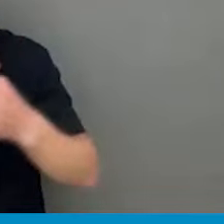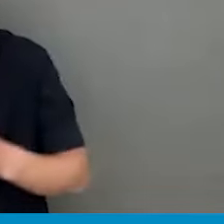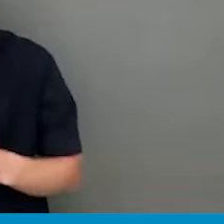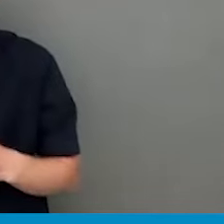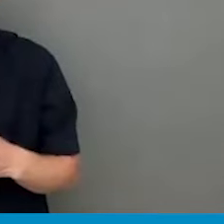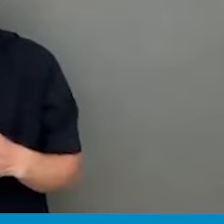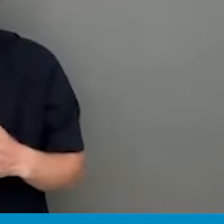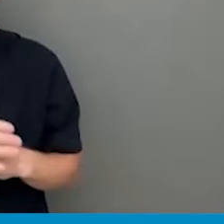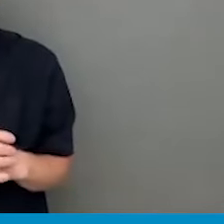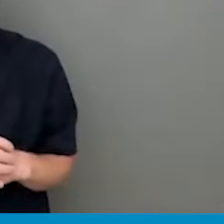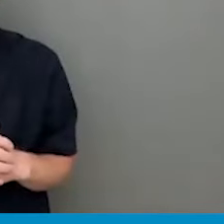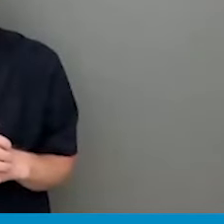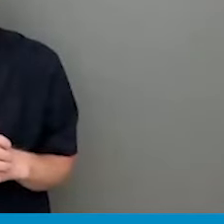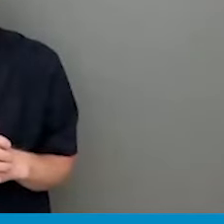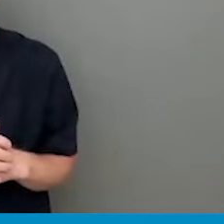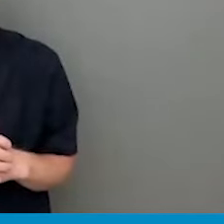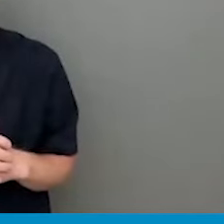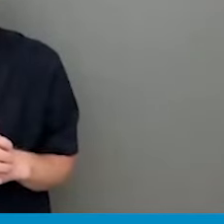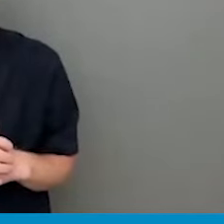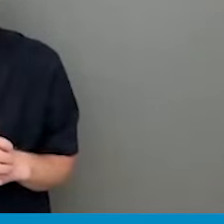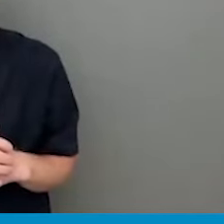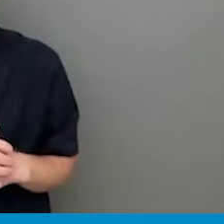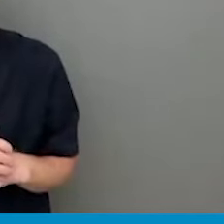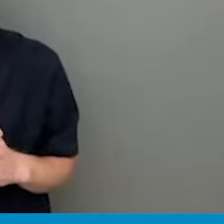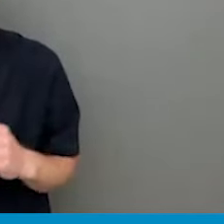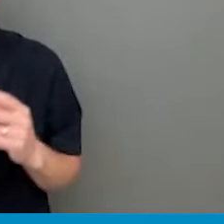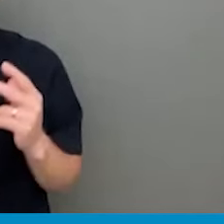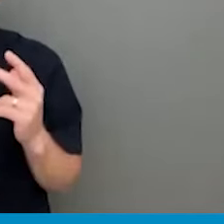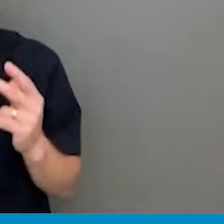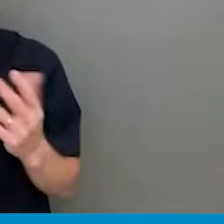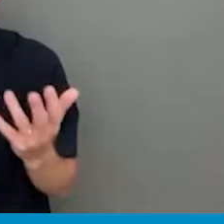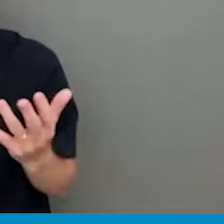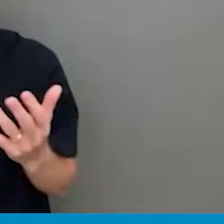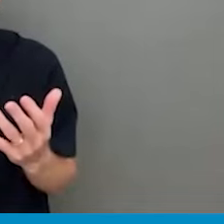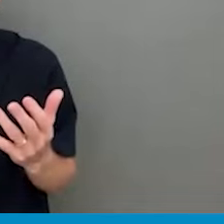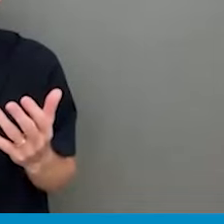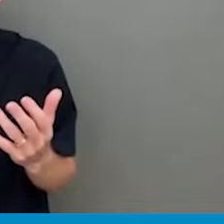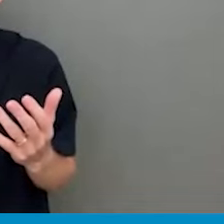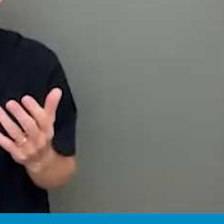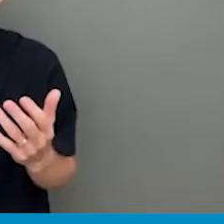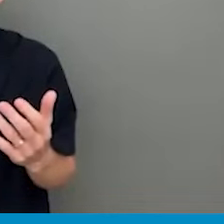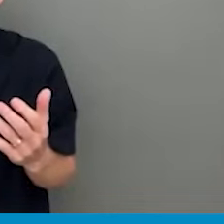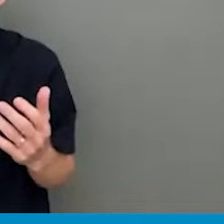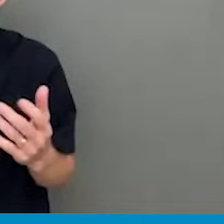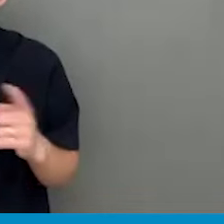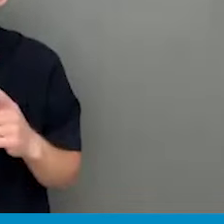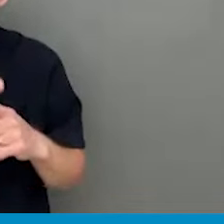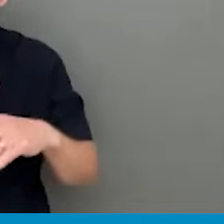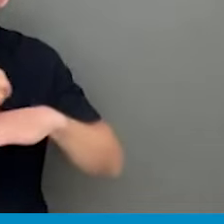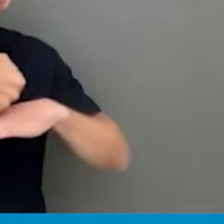think it's important. We don't expect all ministries to spend 0.5% of GDP on disability. That's not the